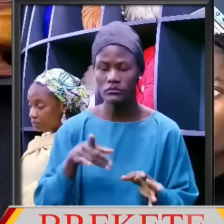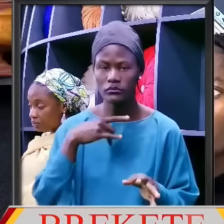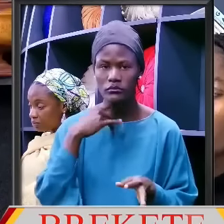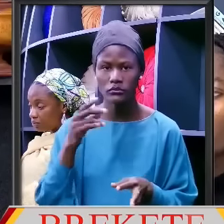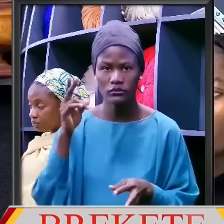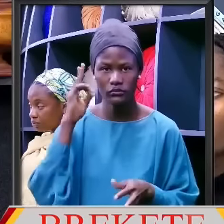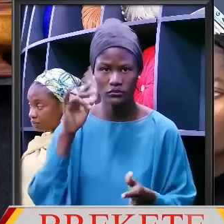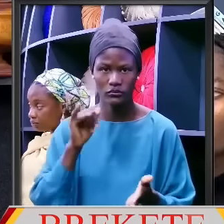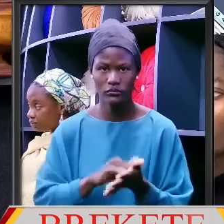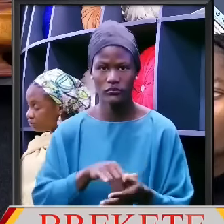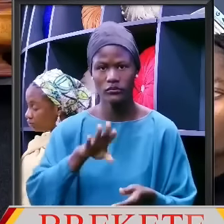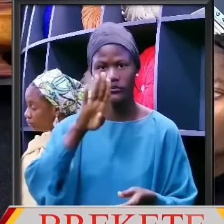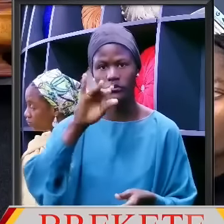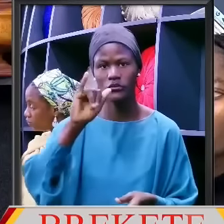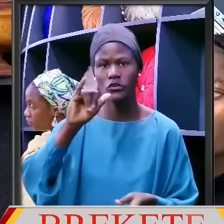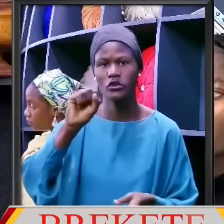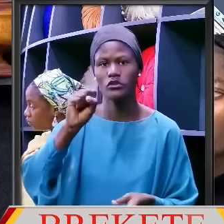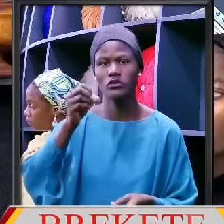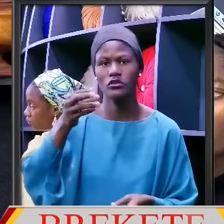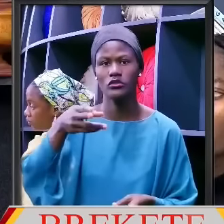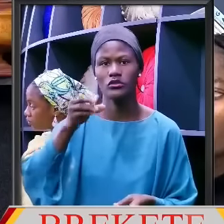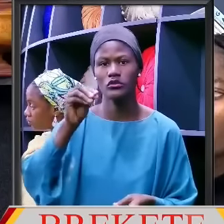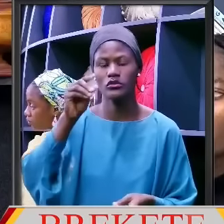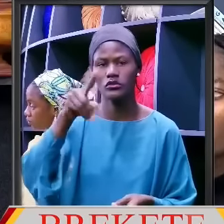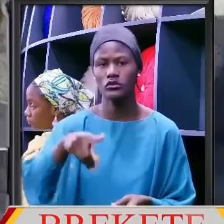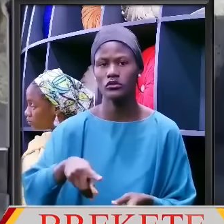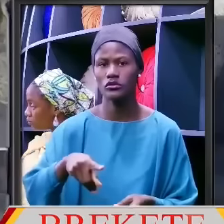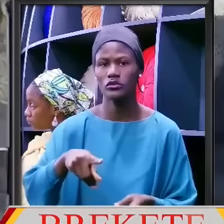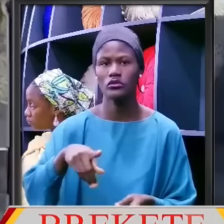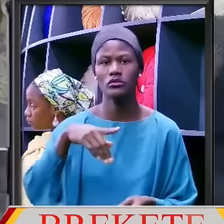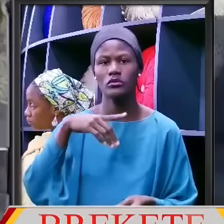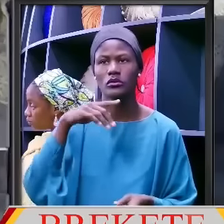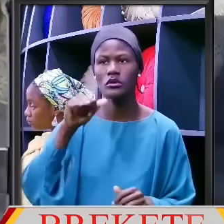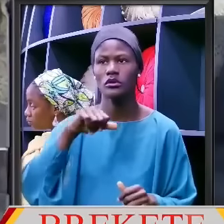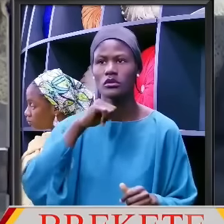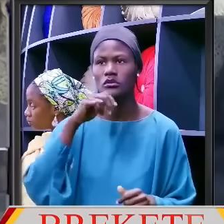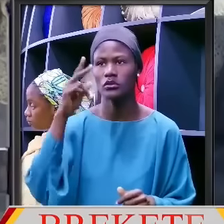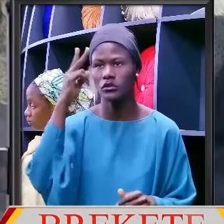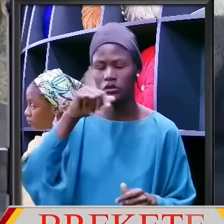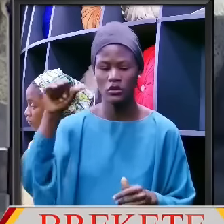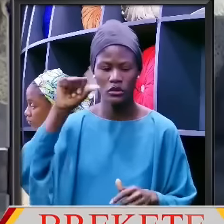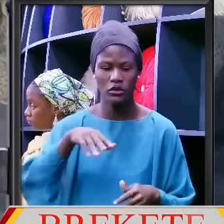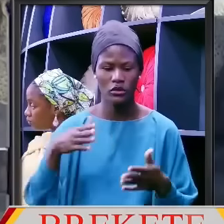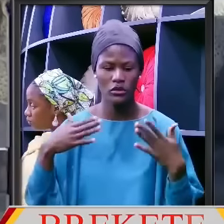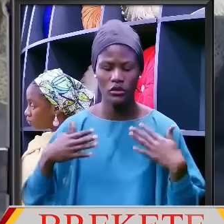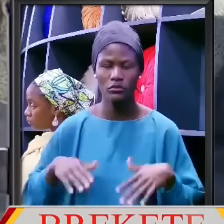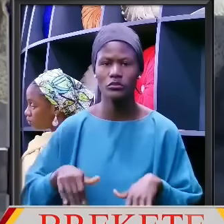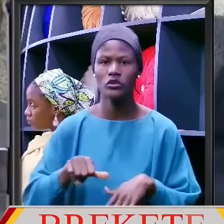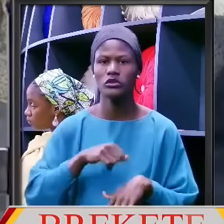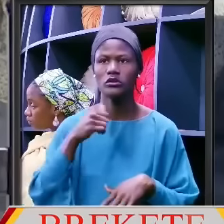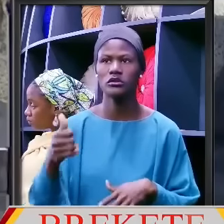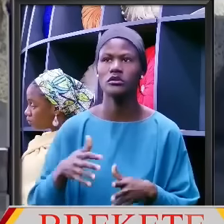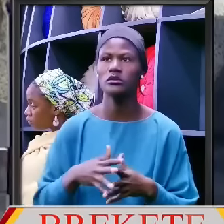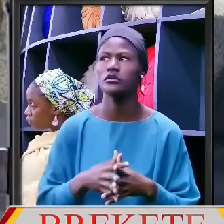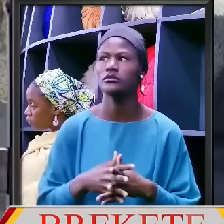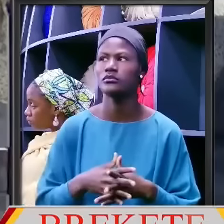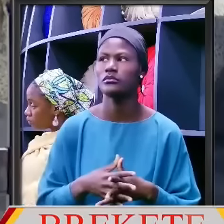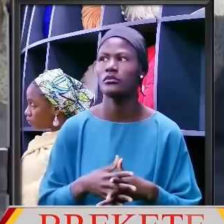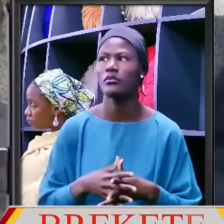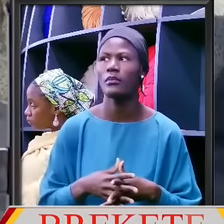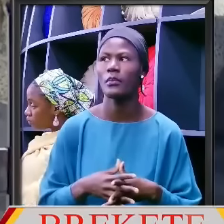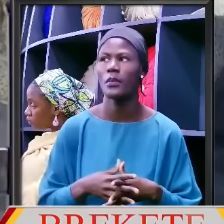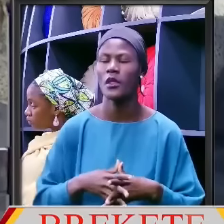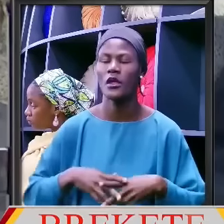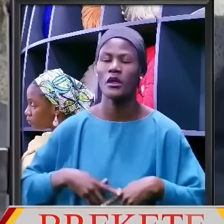told him that the bishop cannot see anybody. That very day they gave him appointment. Then he